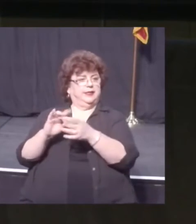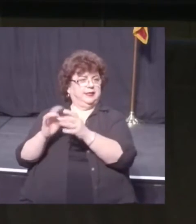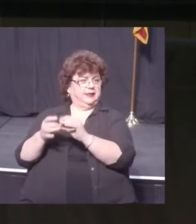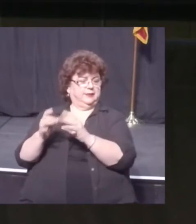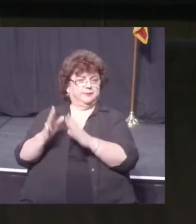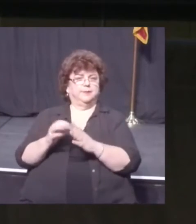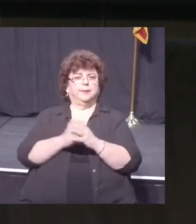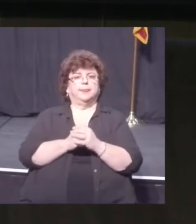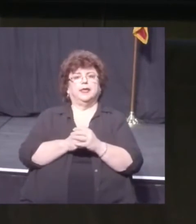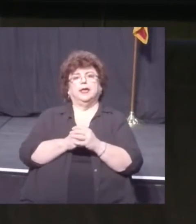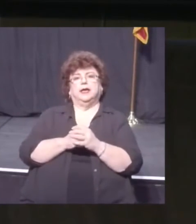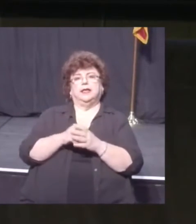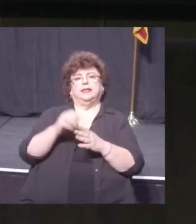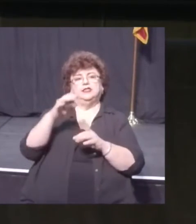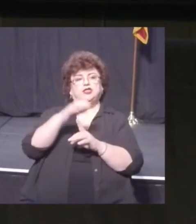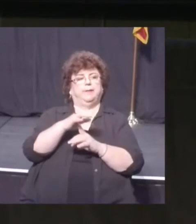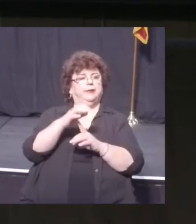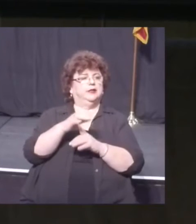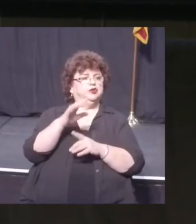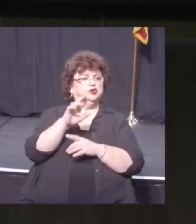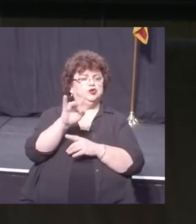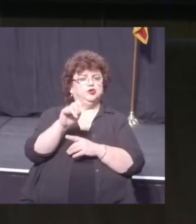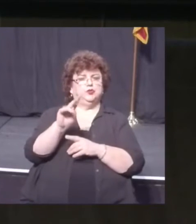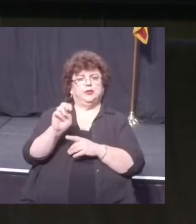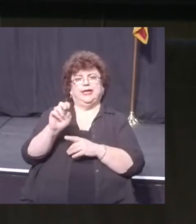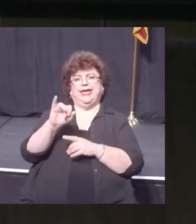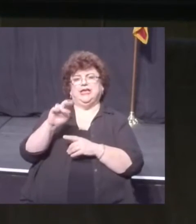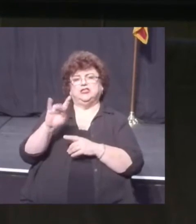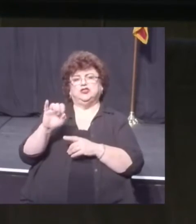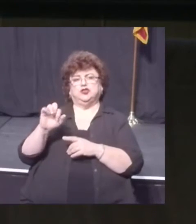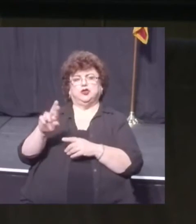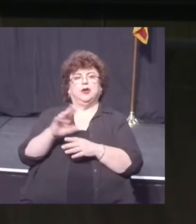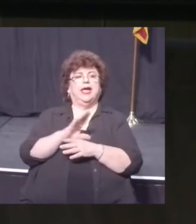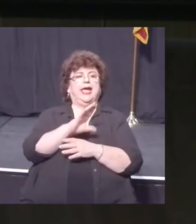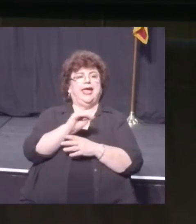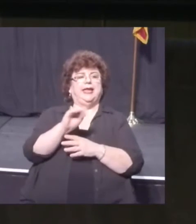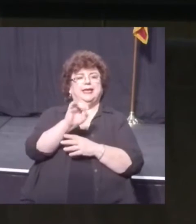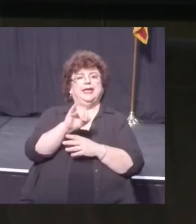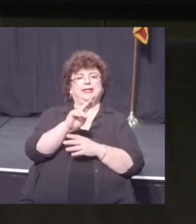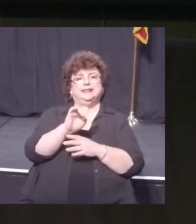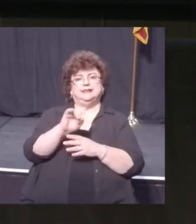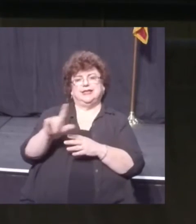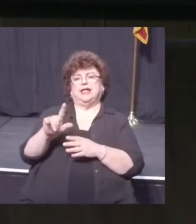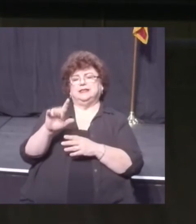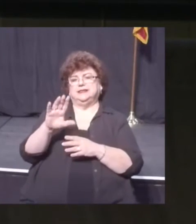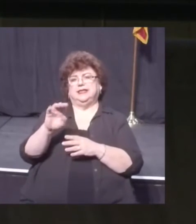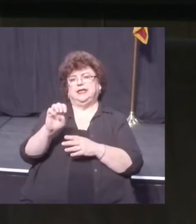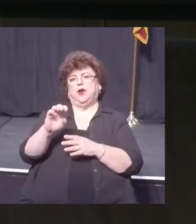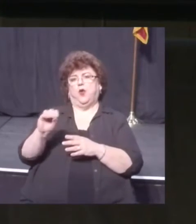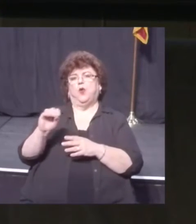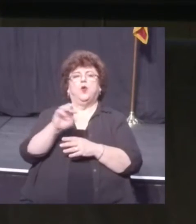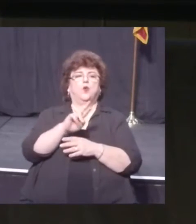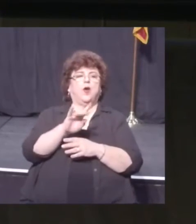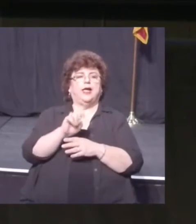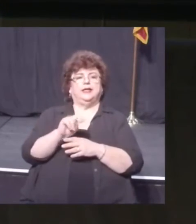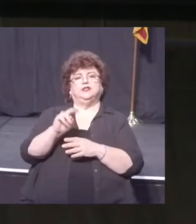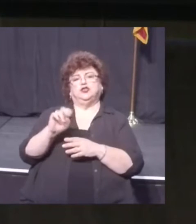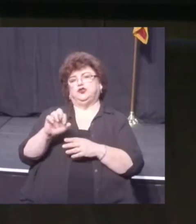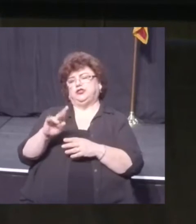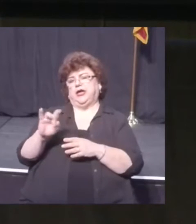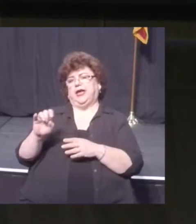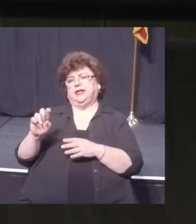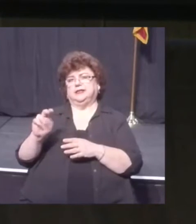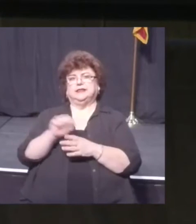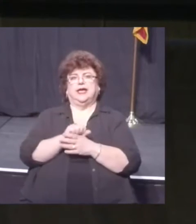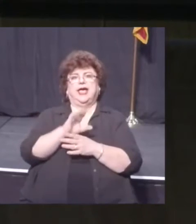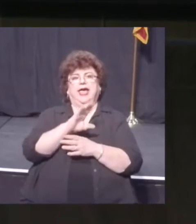LPGA champion golfer Julie Inkster, and Intel CEO Brian Kurzanich, and Pro Football